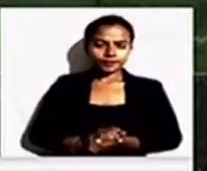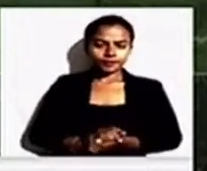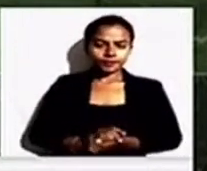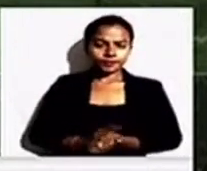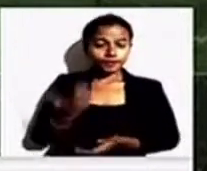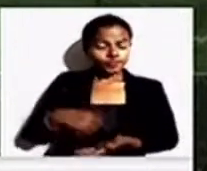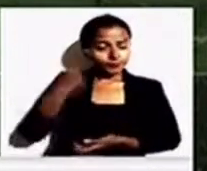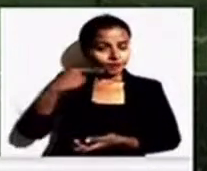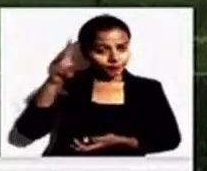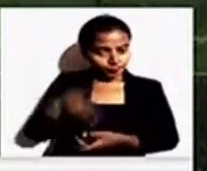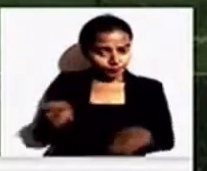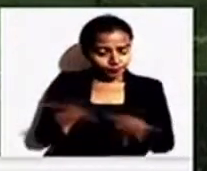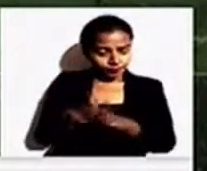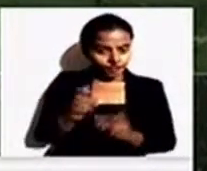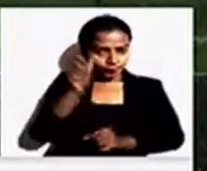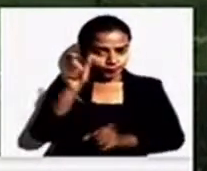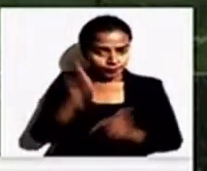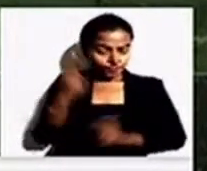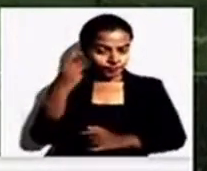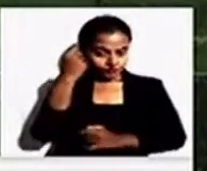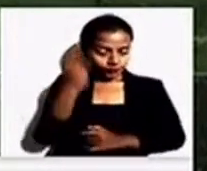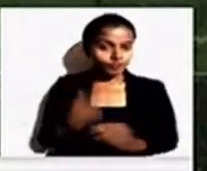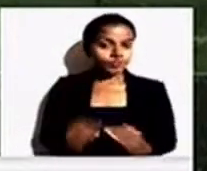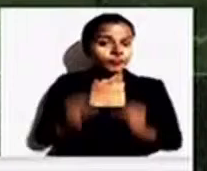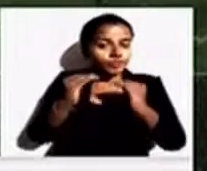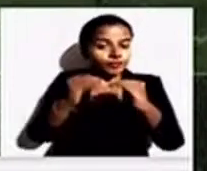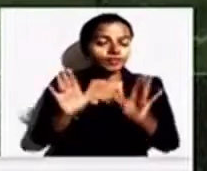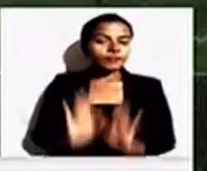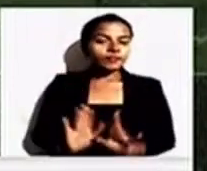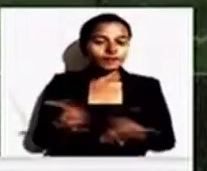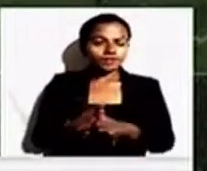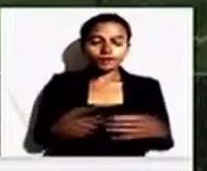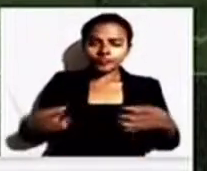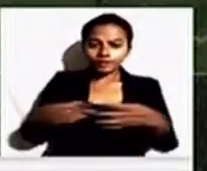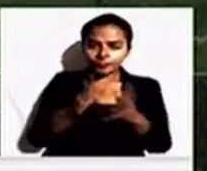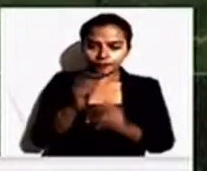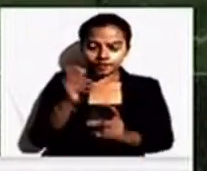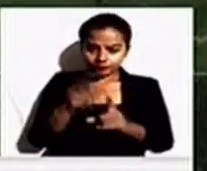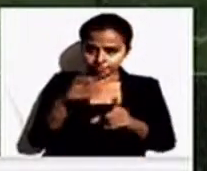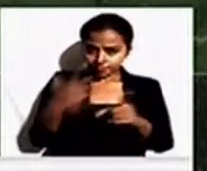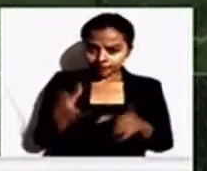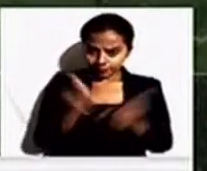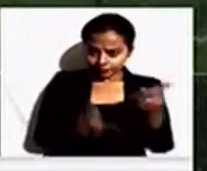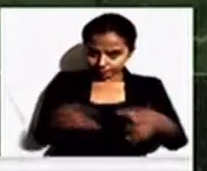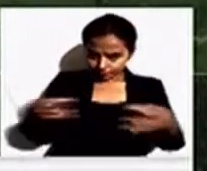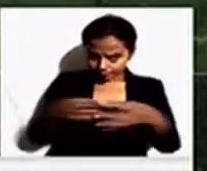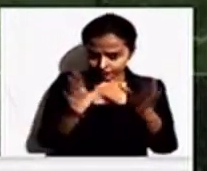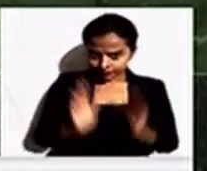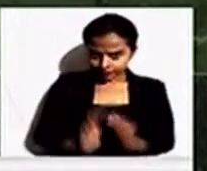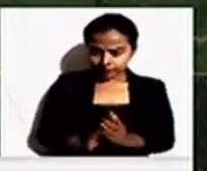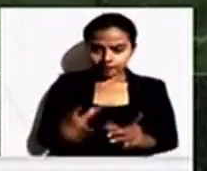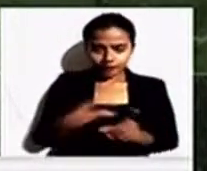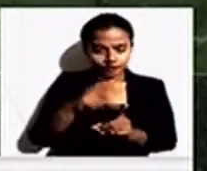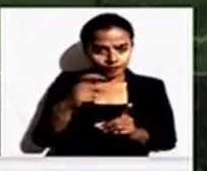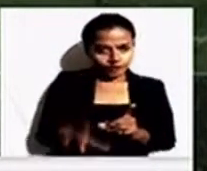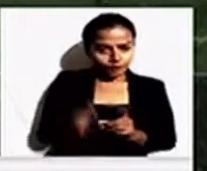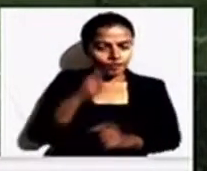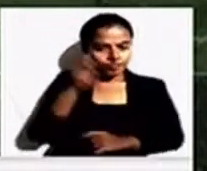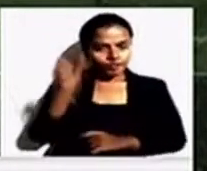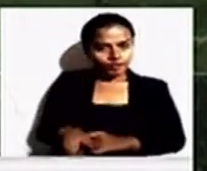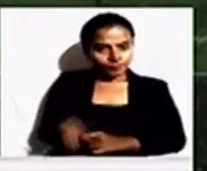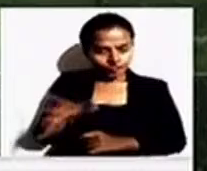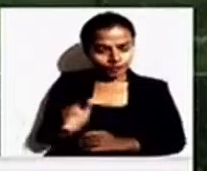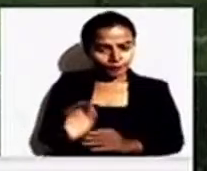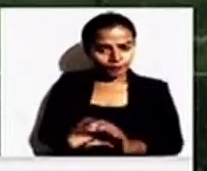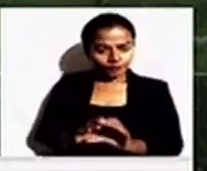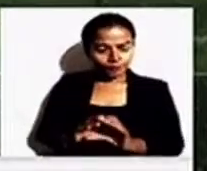persons with disabilities are included and accounted for in a disability-inclusive, accessible and sustainable post-COVID